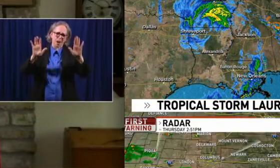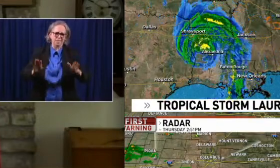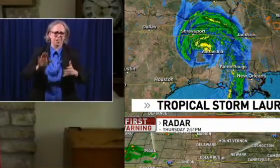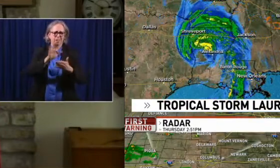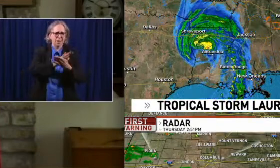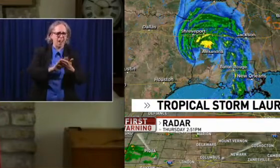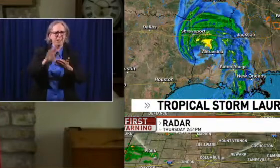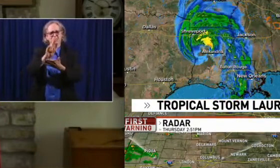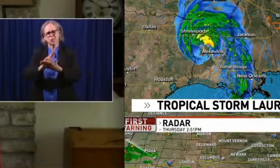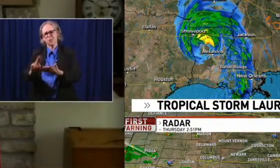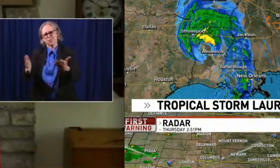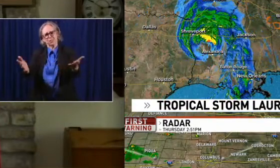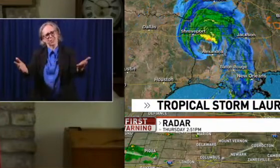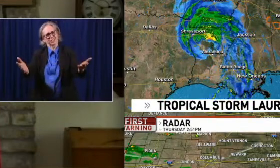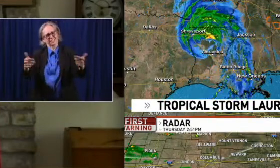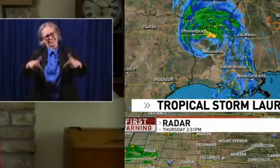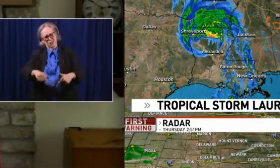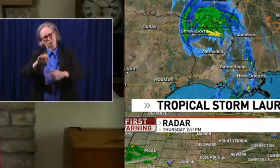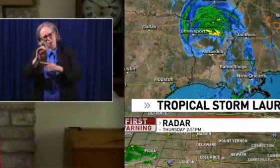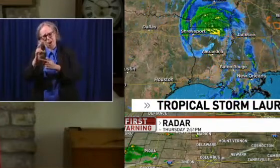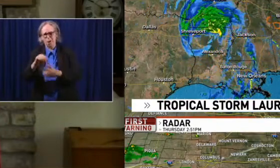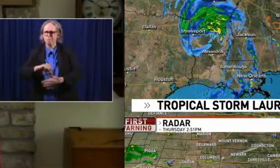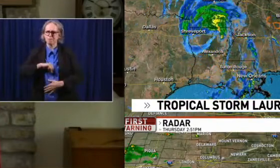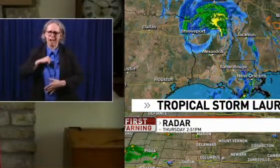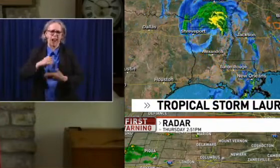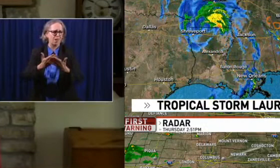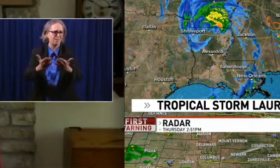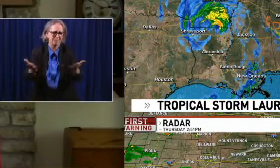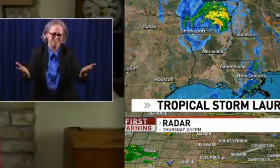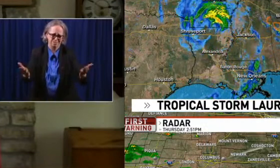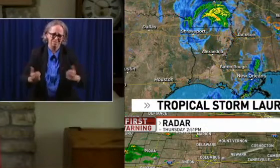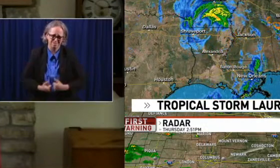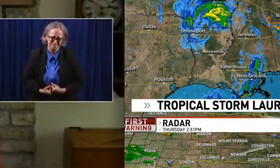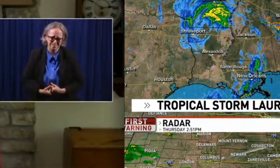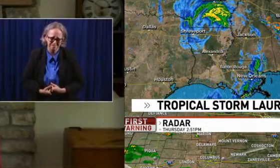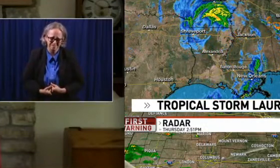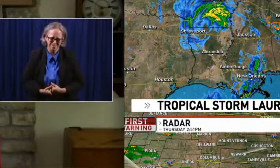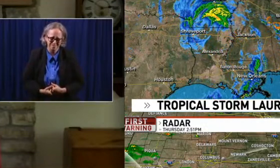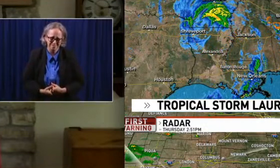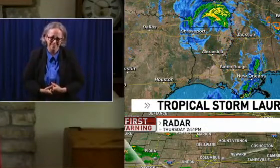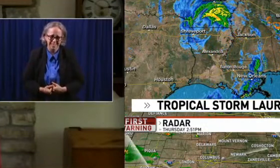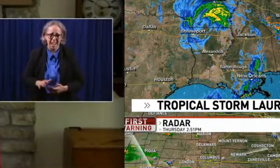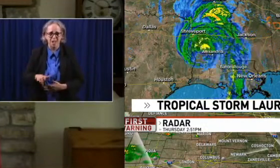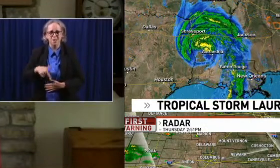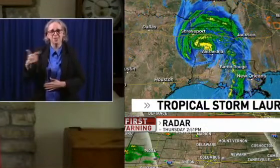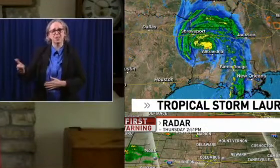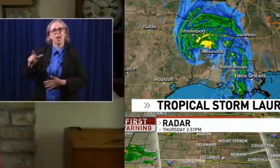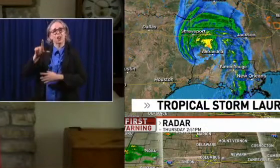and private, and we're proud of all of them. Let me go now to the Lieutenant Governor.